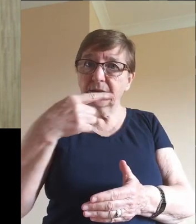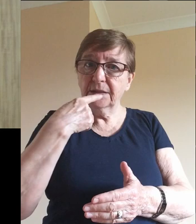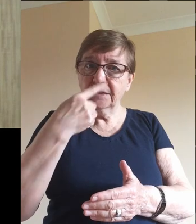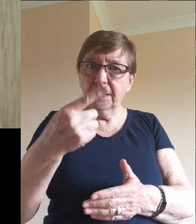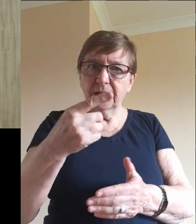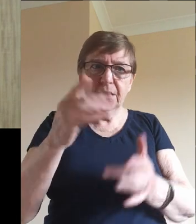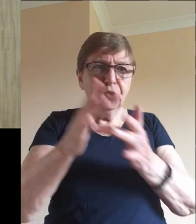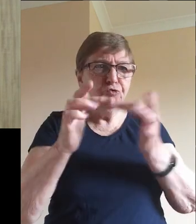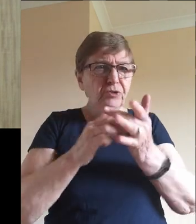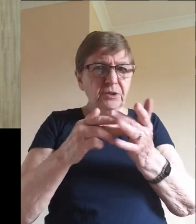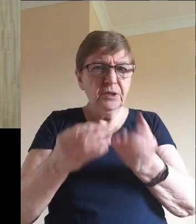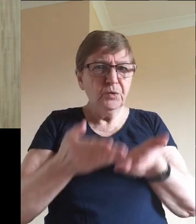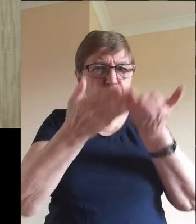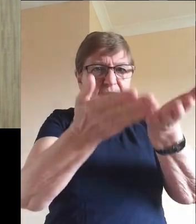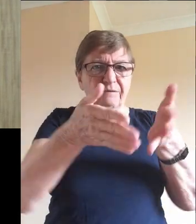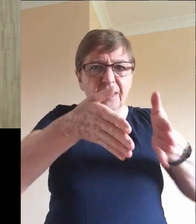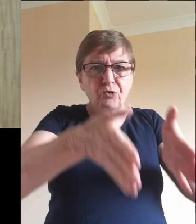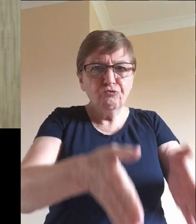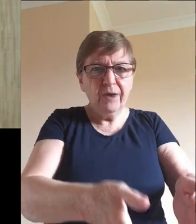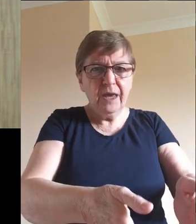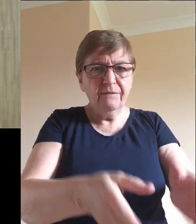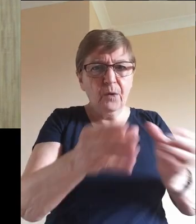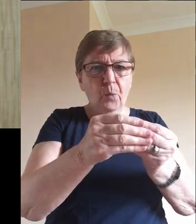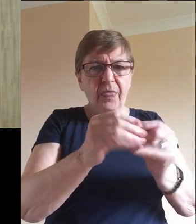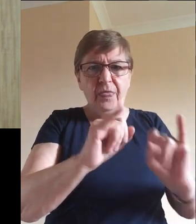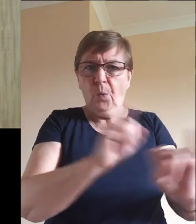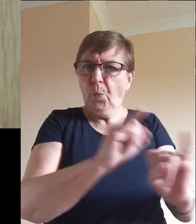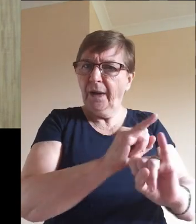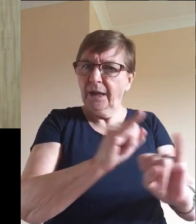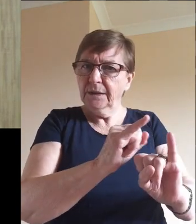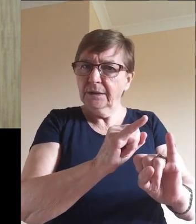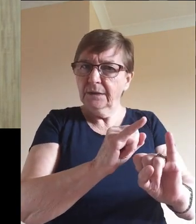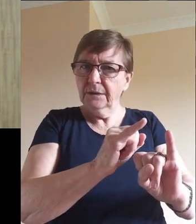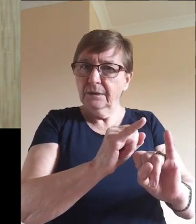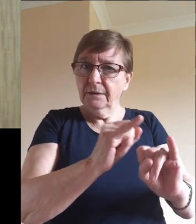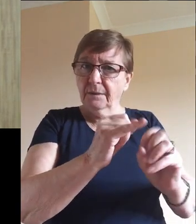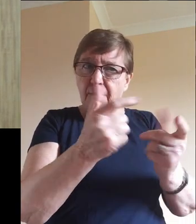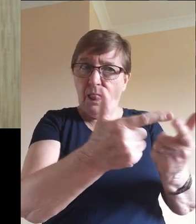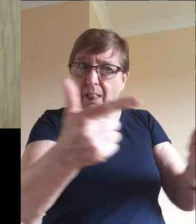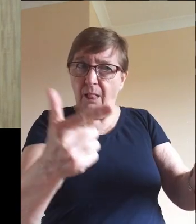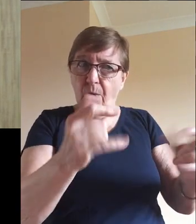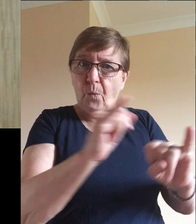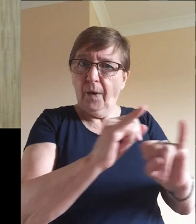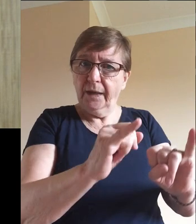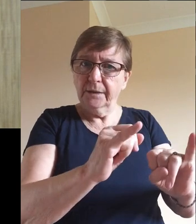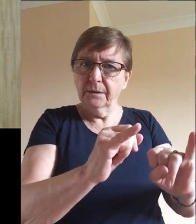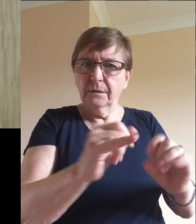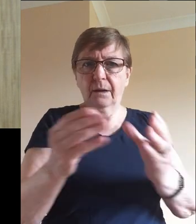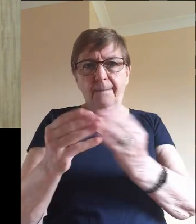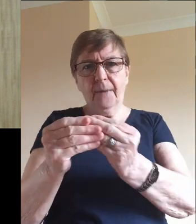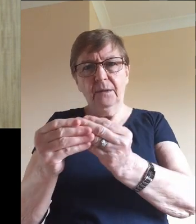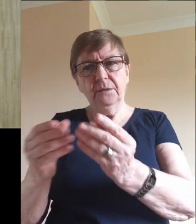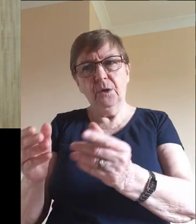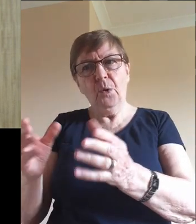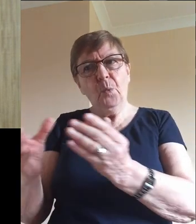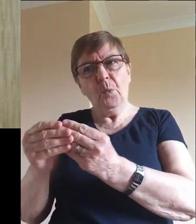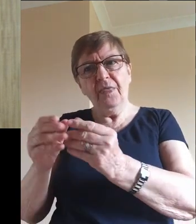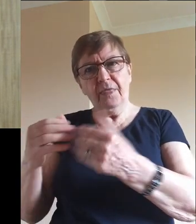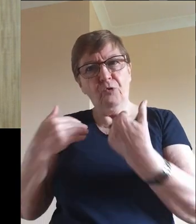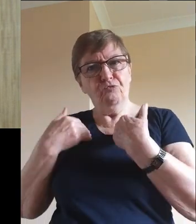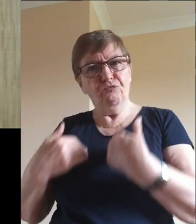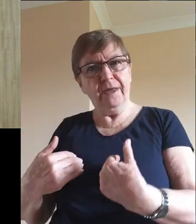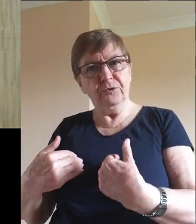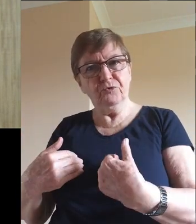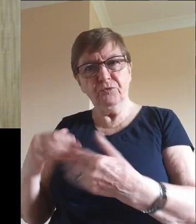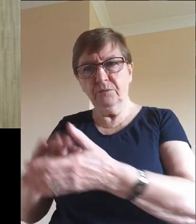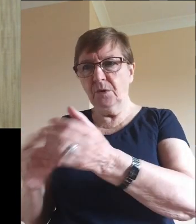grave with the wicked, and incidentally the word wicked's in the plural, and yet he was with the rich in his death, and the word for